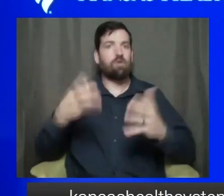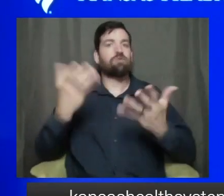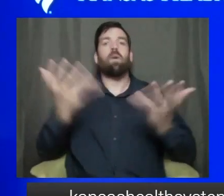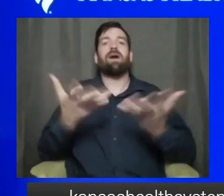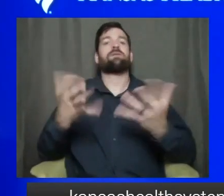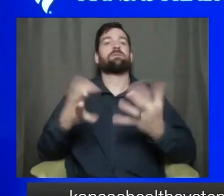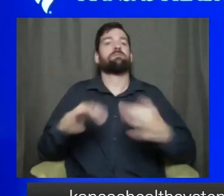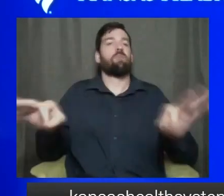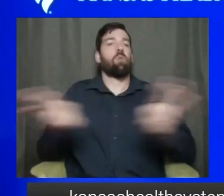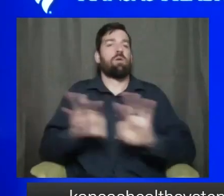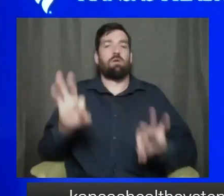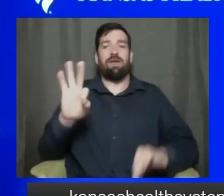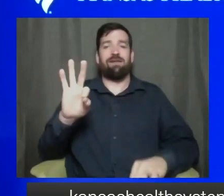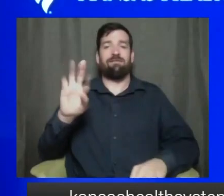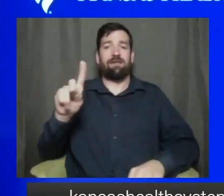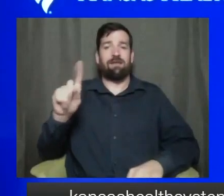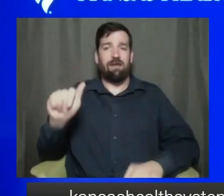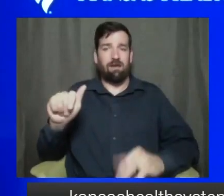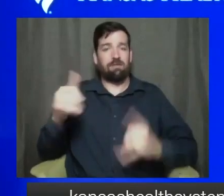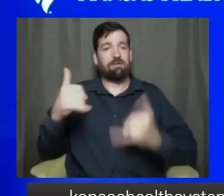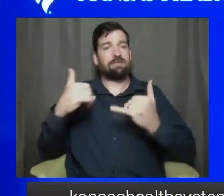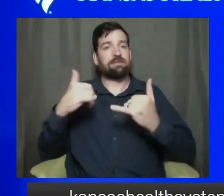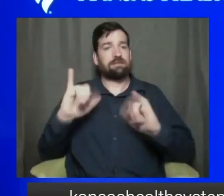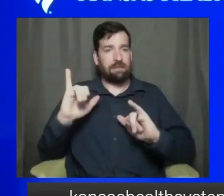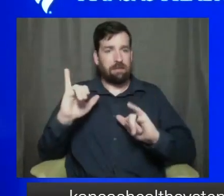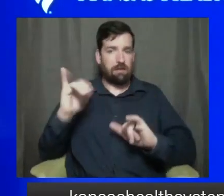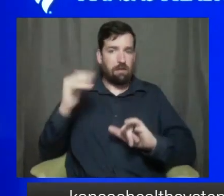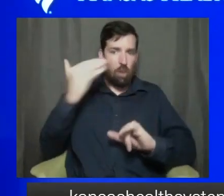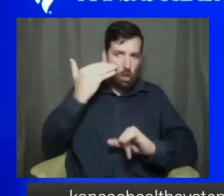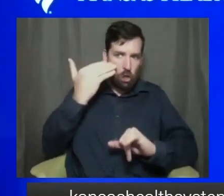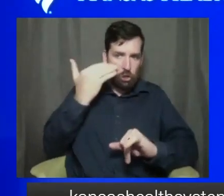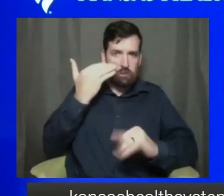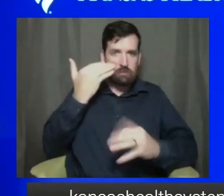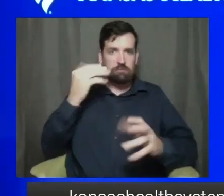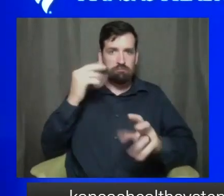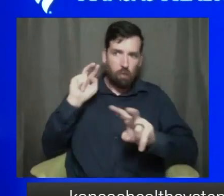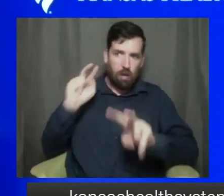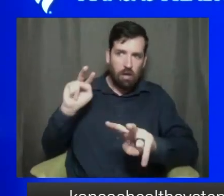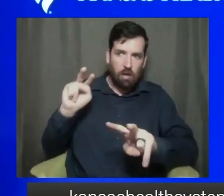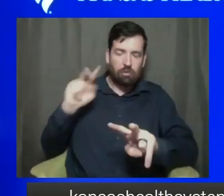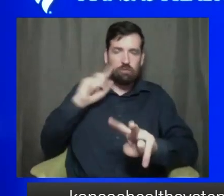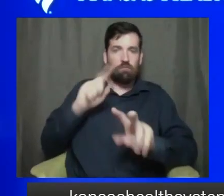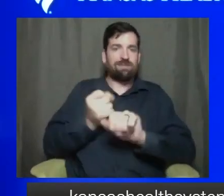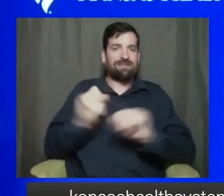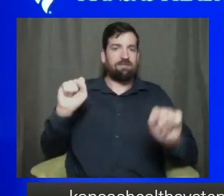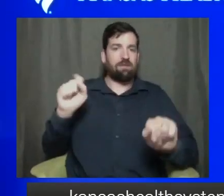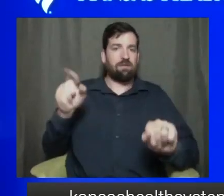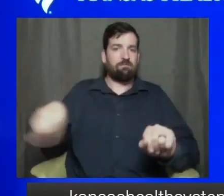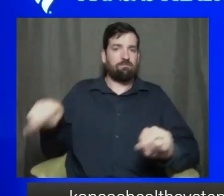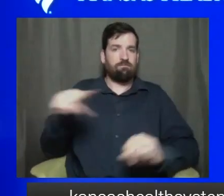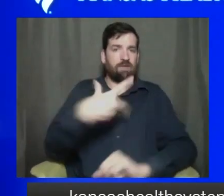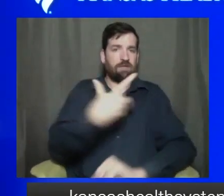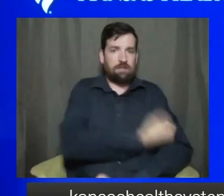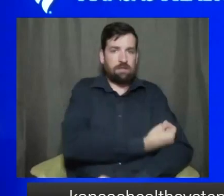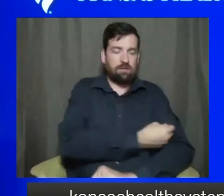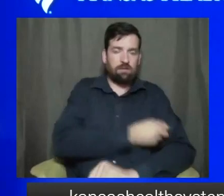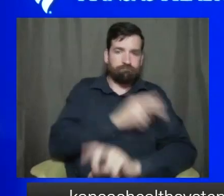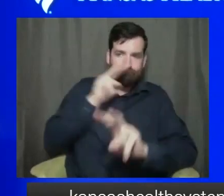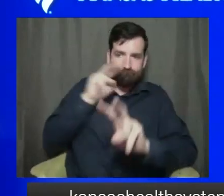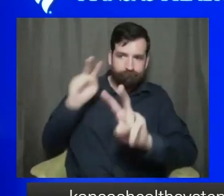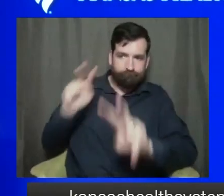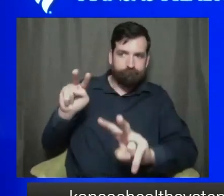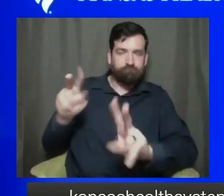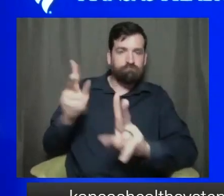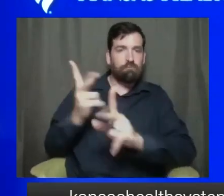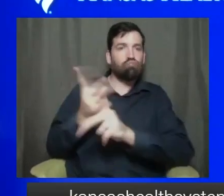FDA continues to be alert and really watching for the safety of these vaccines, watching even the production